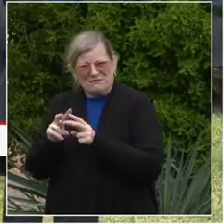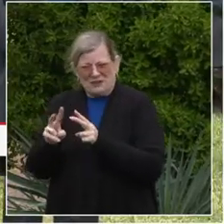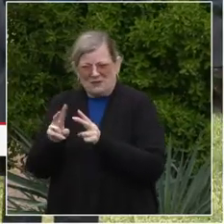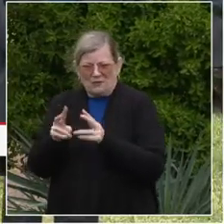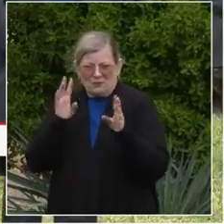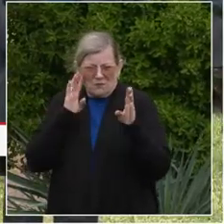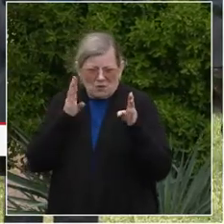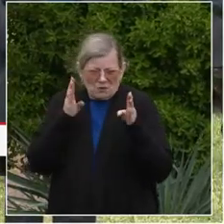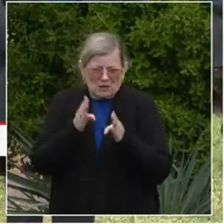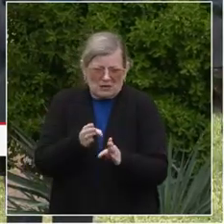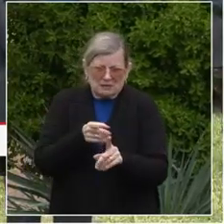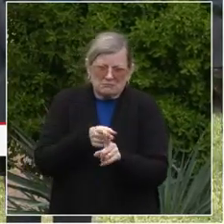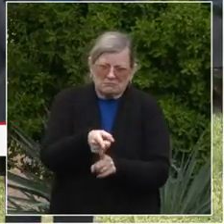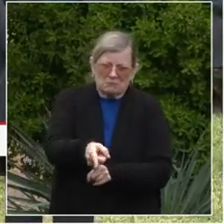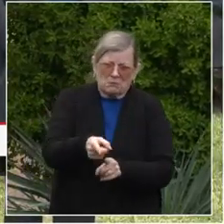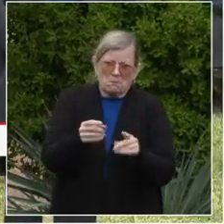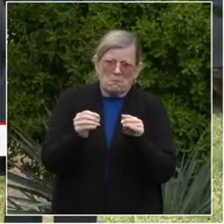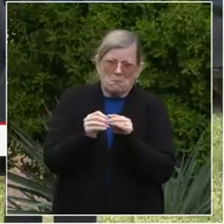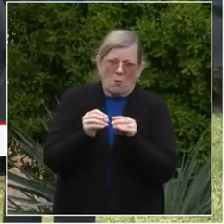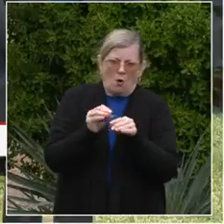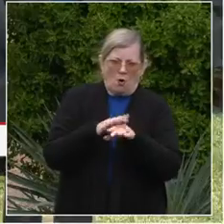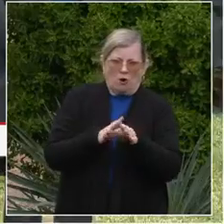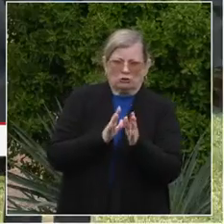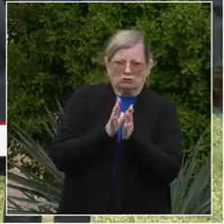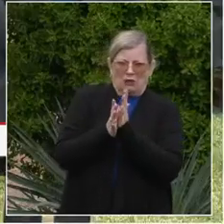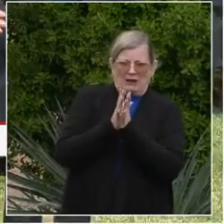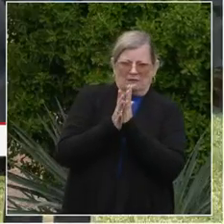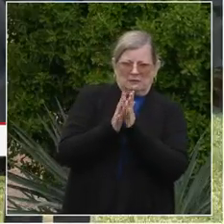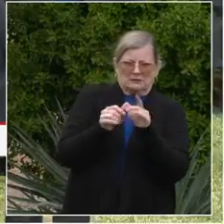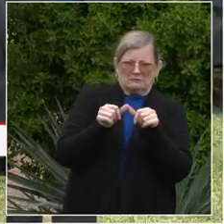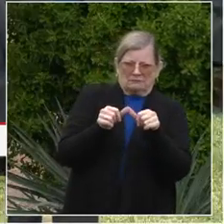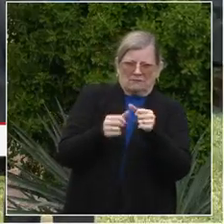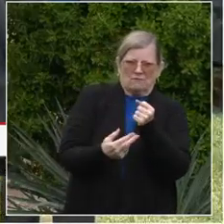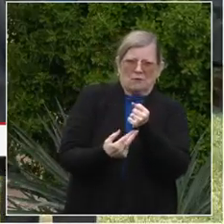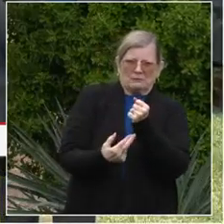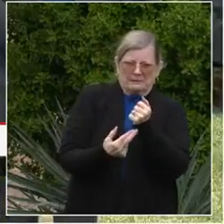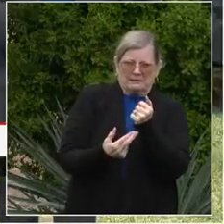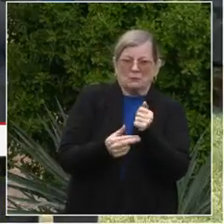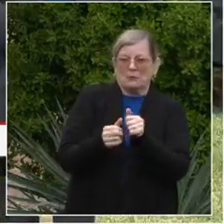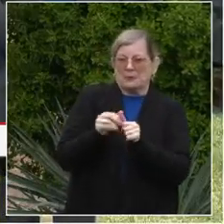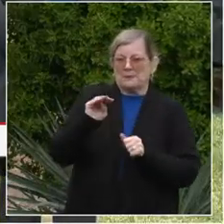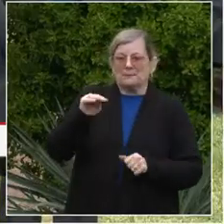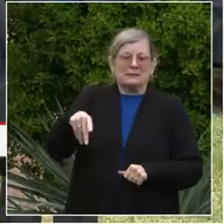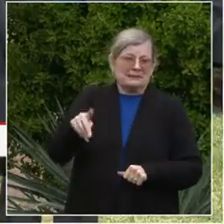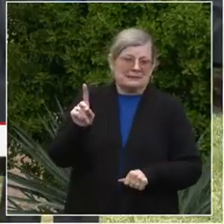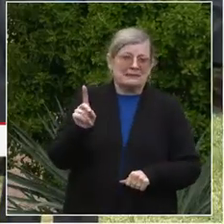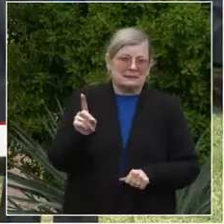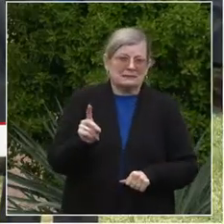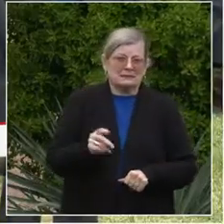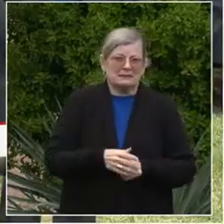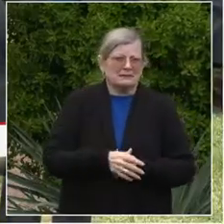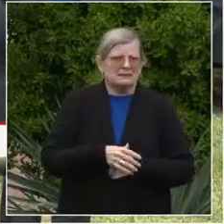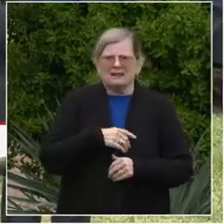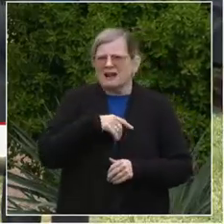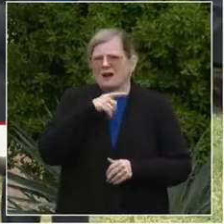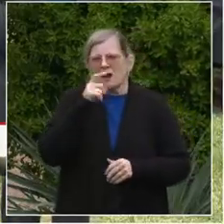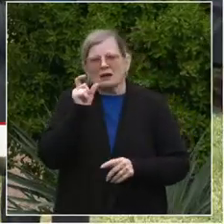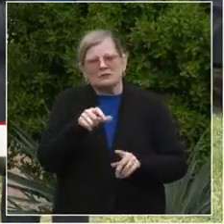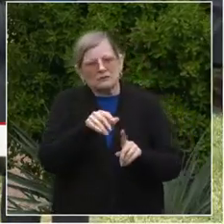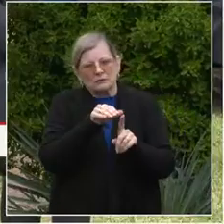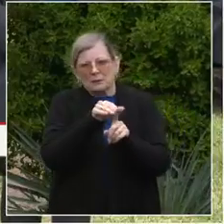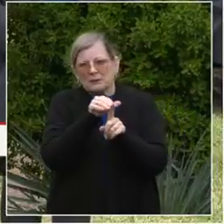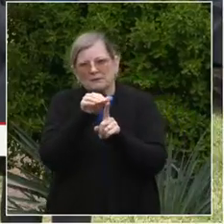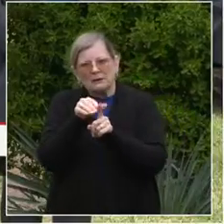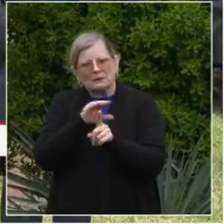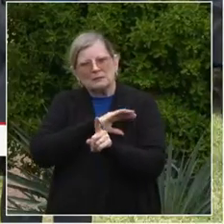more traffic enforcement from MPD. Now, there's, I don't have to remind you of the police